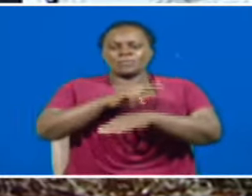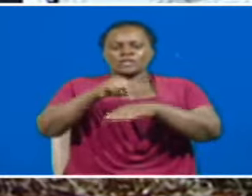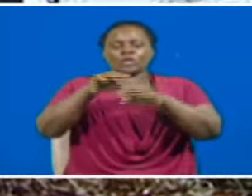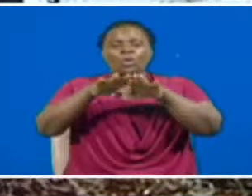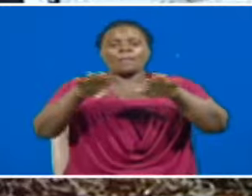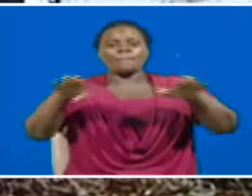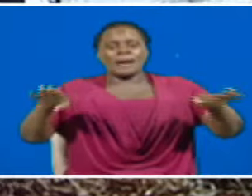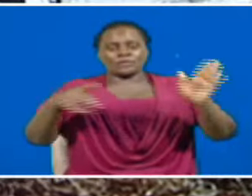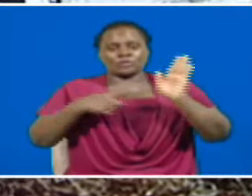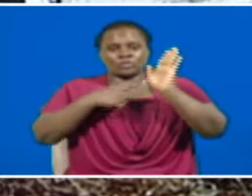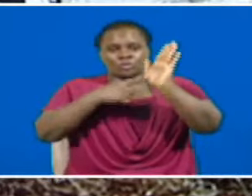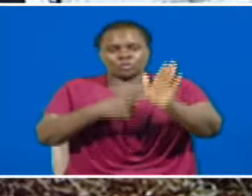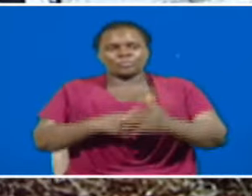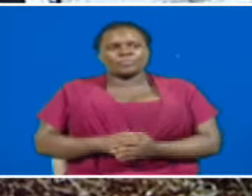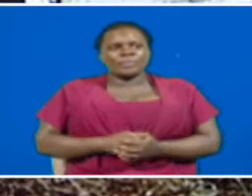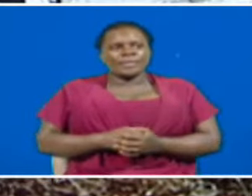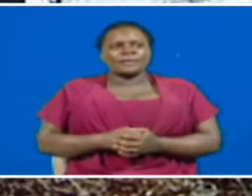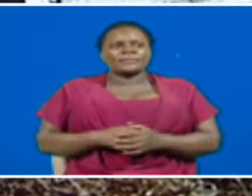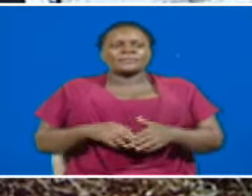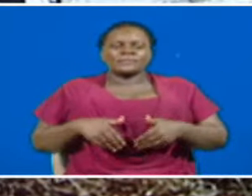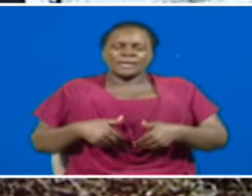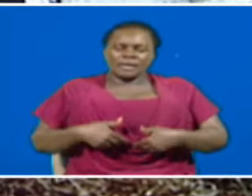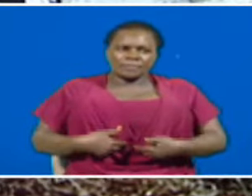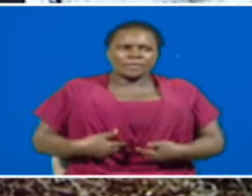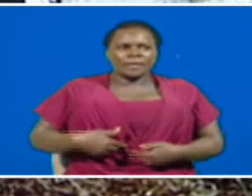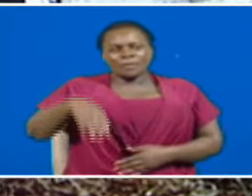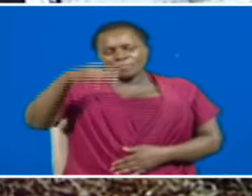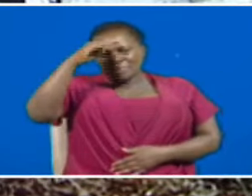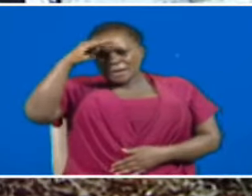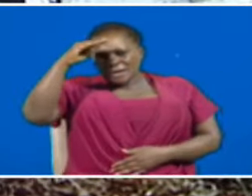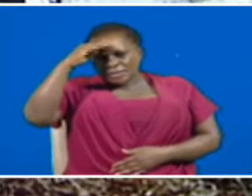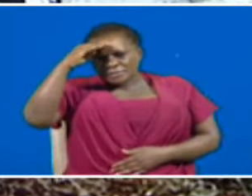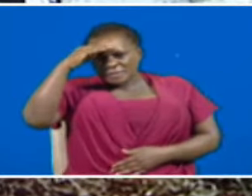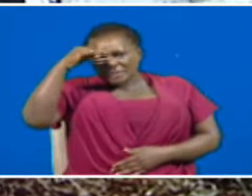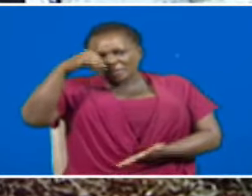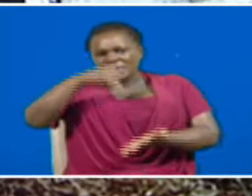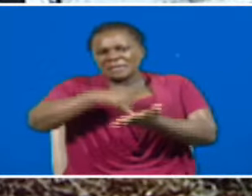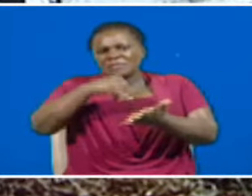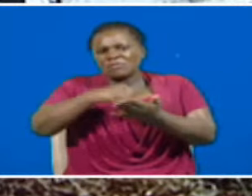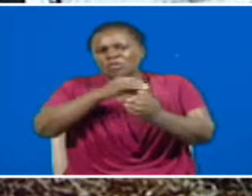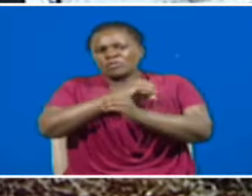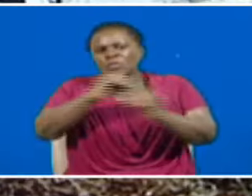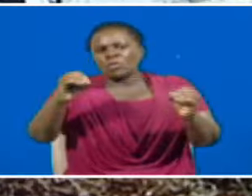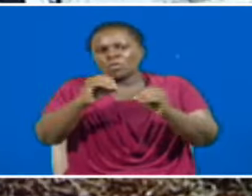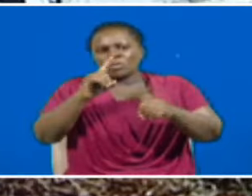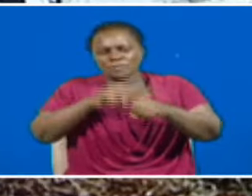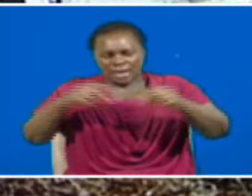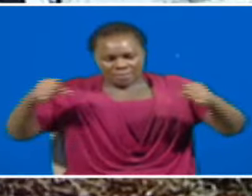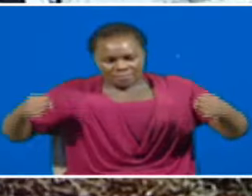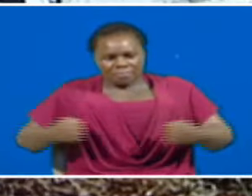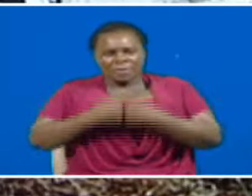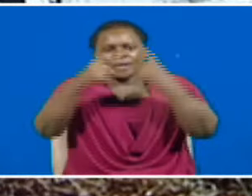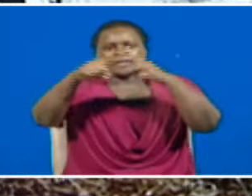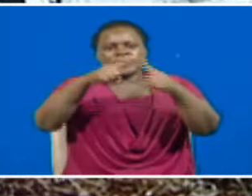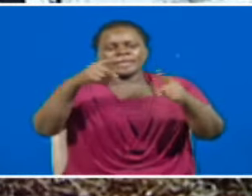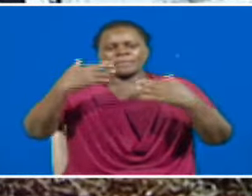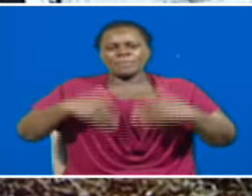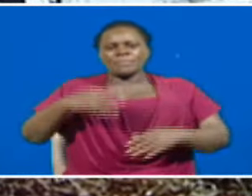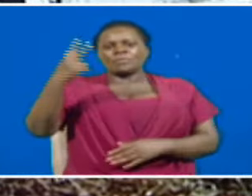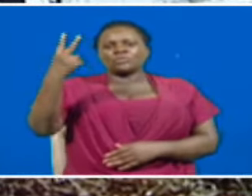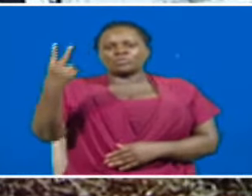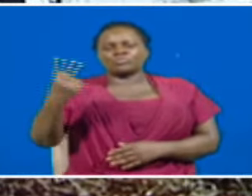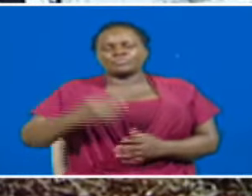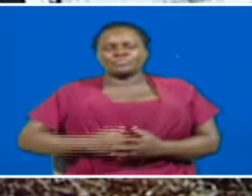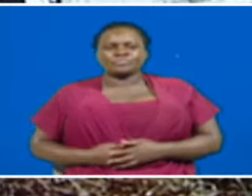Park indicates that fatigue, alcohol, or drugs were not factors in the crash that claimed the lives of two flight crew